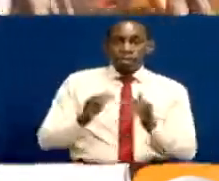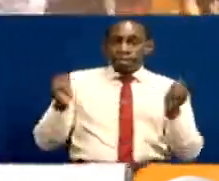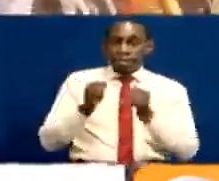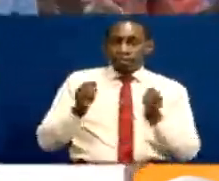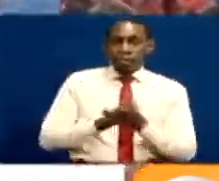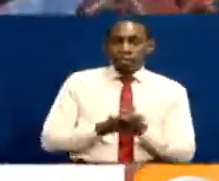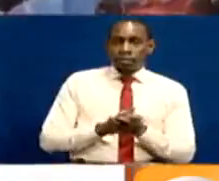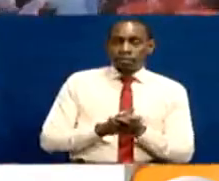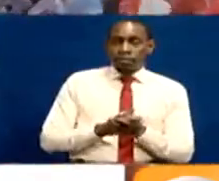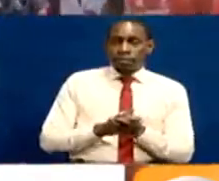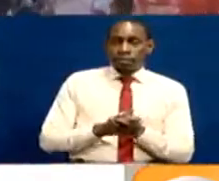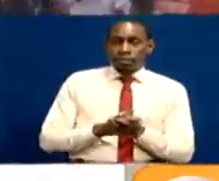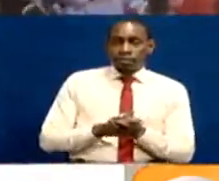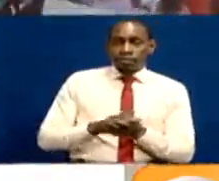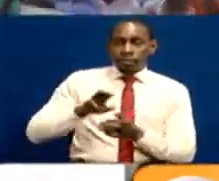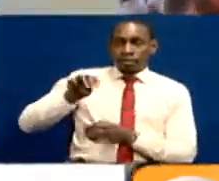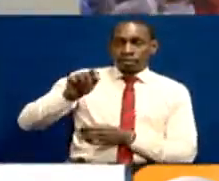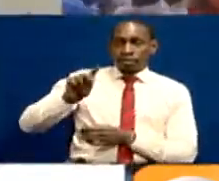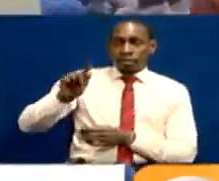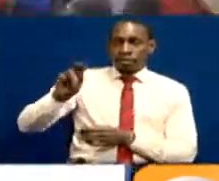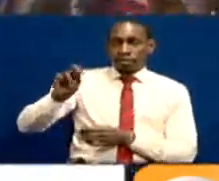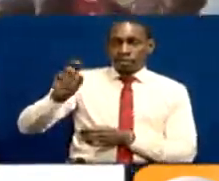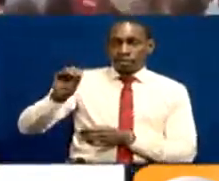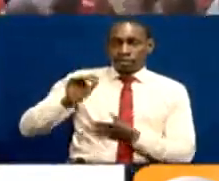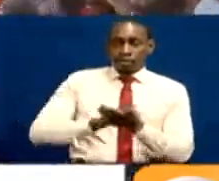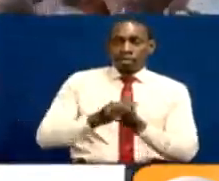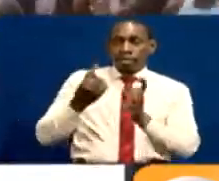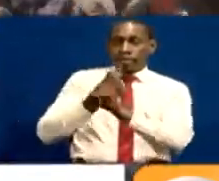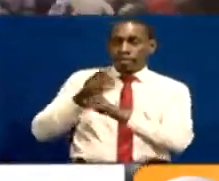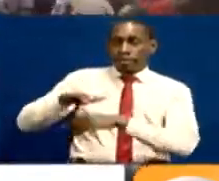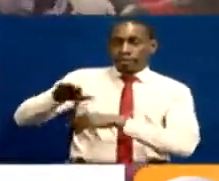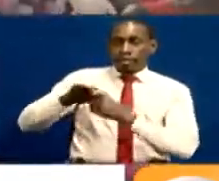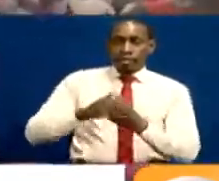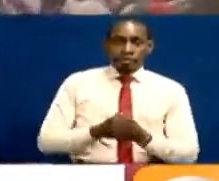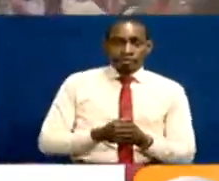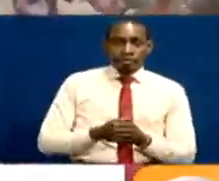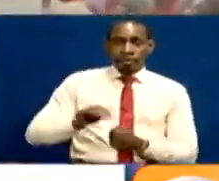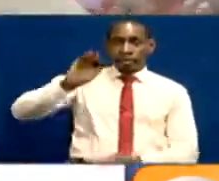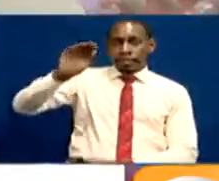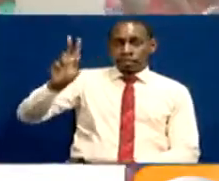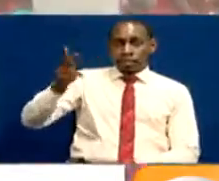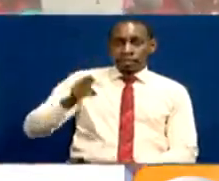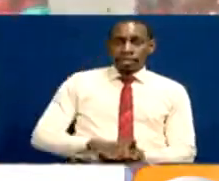Nanyuki, Nkobit, Makutano, Wiyumiririe, Mailinne, and Nyahururu